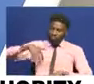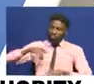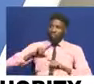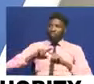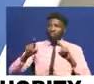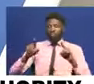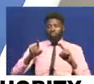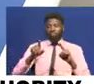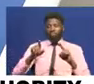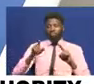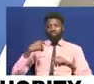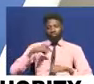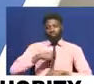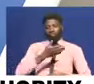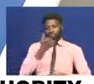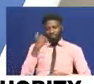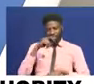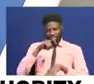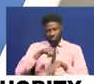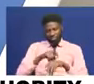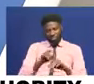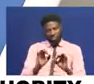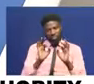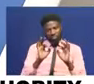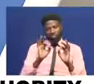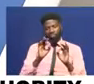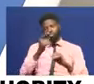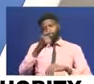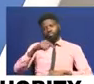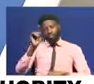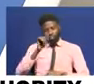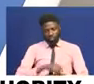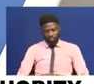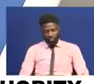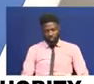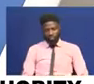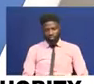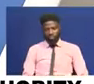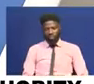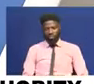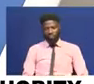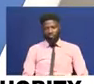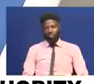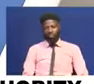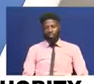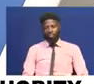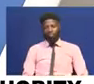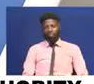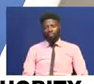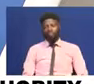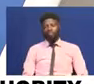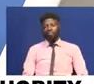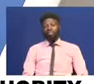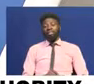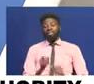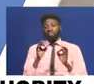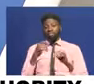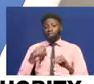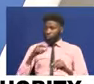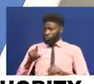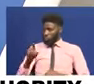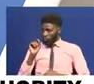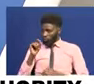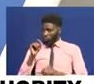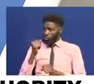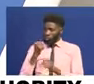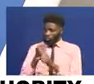doing something on time and doing it right, if I could have both, I'll take both. But if it's if I had to choose between doing something